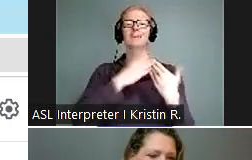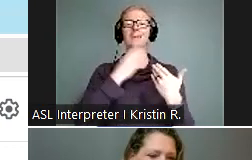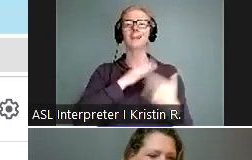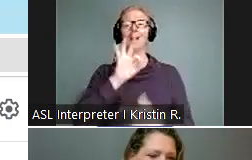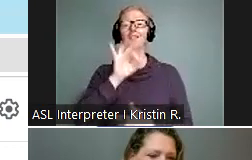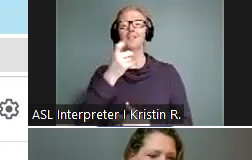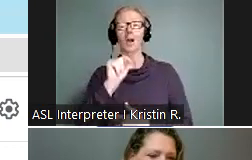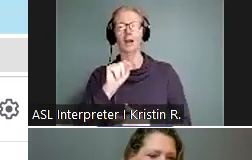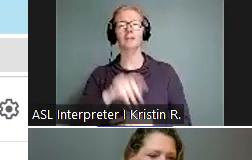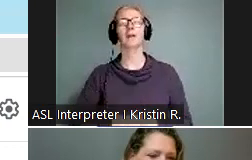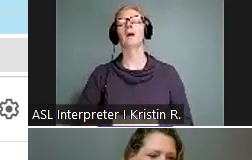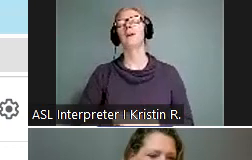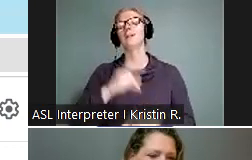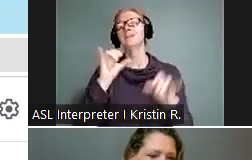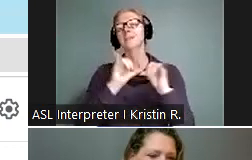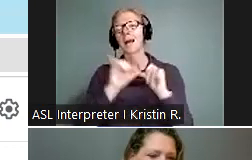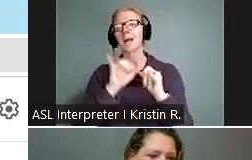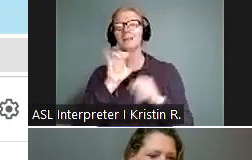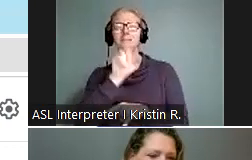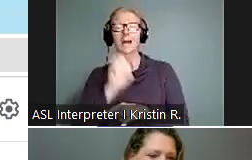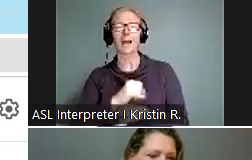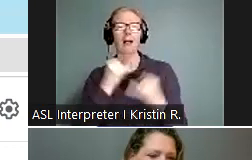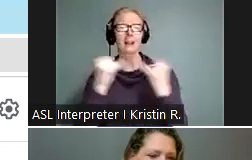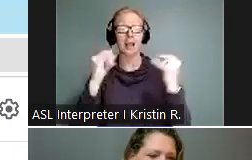font style, size, line spacing,